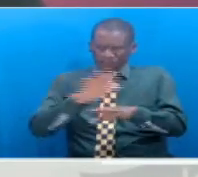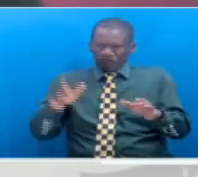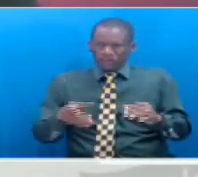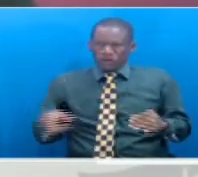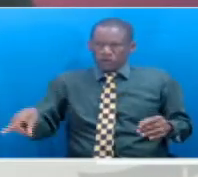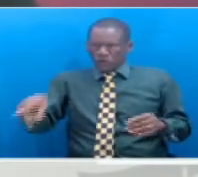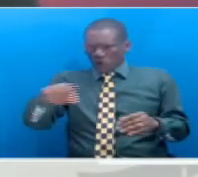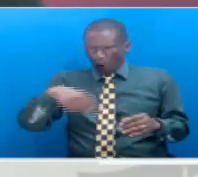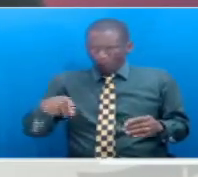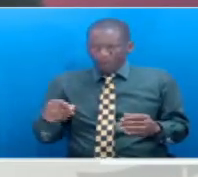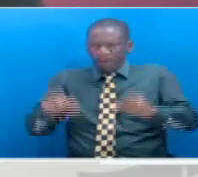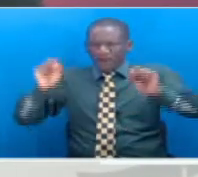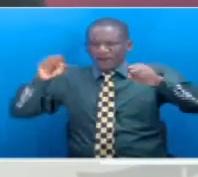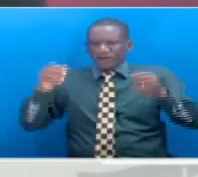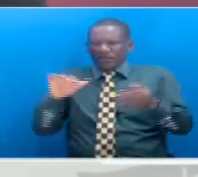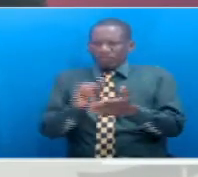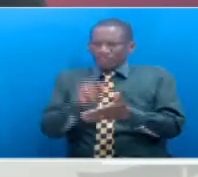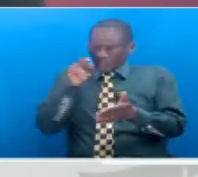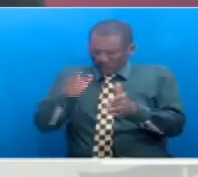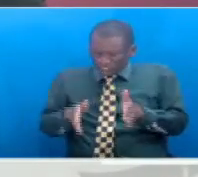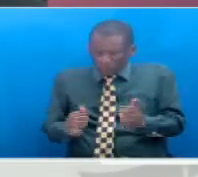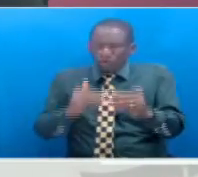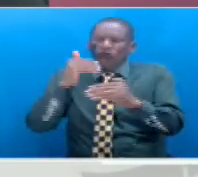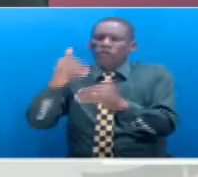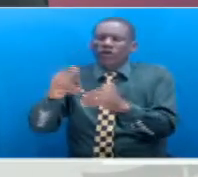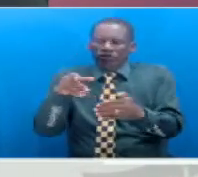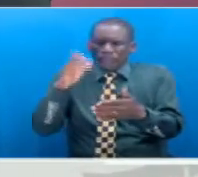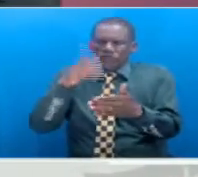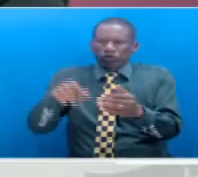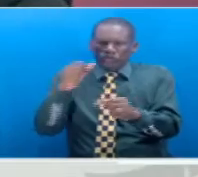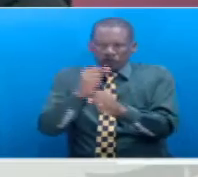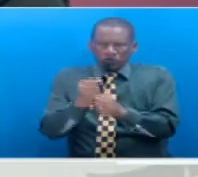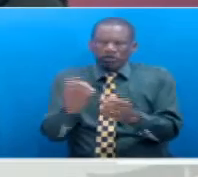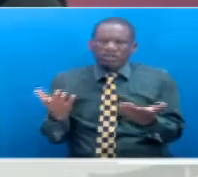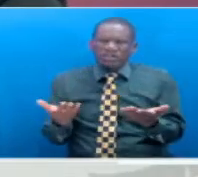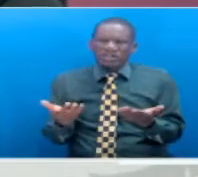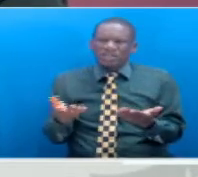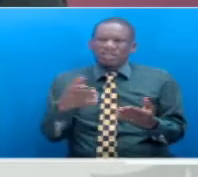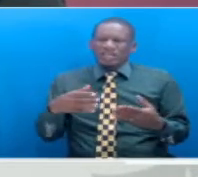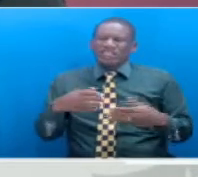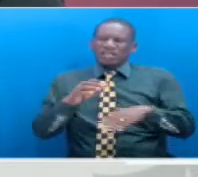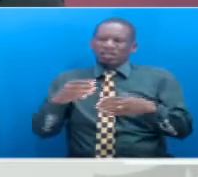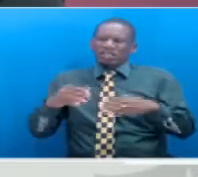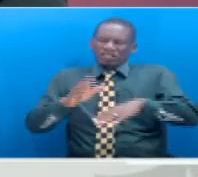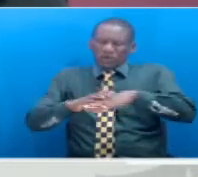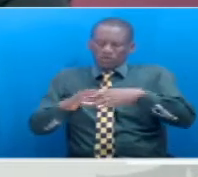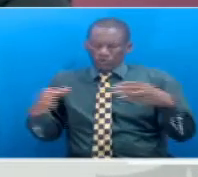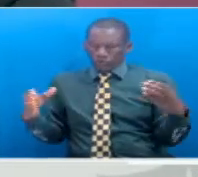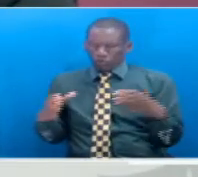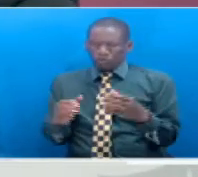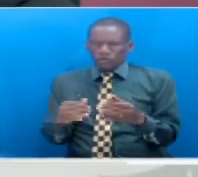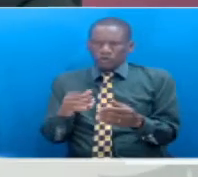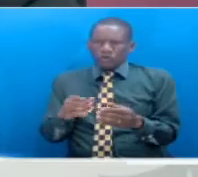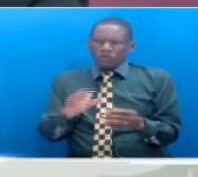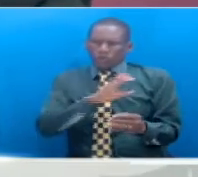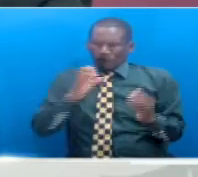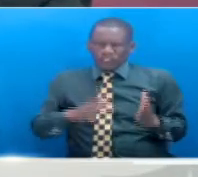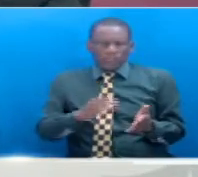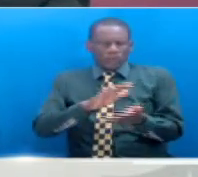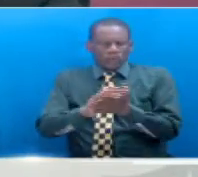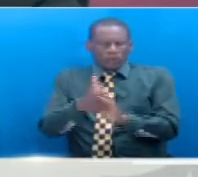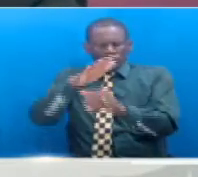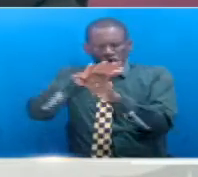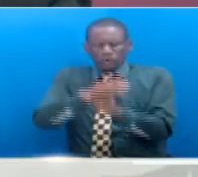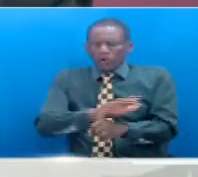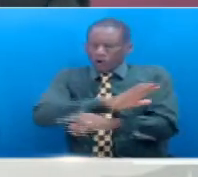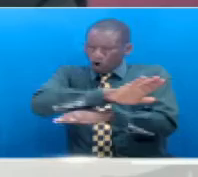we come to an agreement that this is the way forward and this is what we are taking. So it is a healthy group. Okay. That hakuna mtu amefinyiliwa, kila